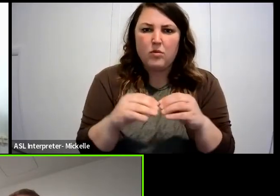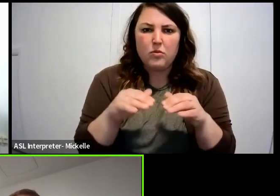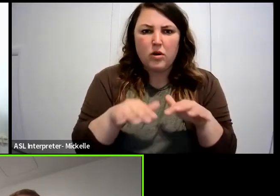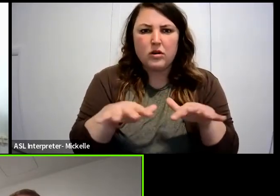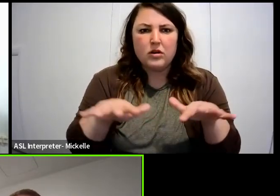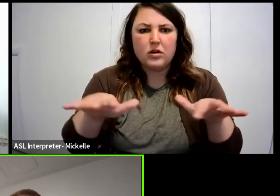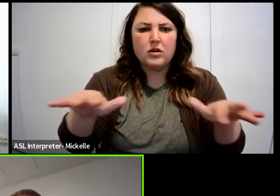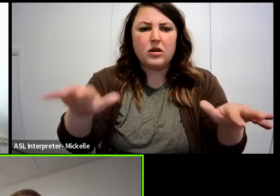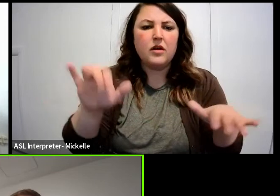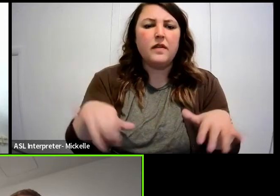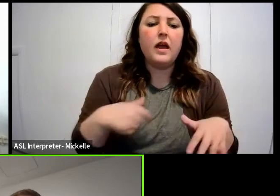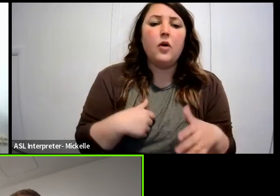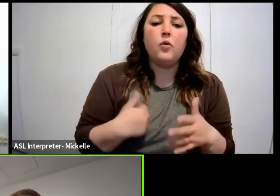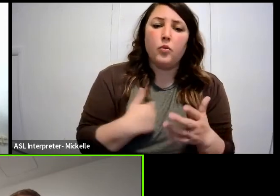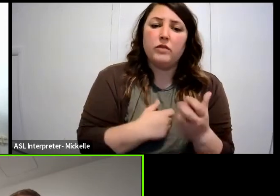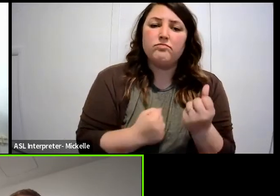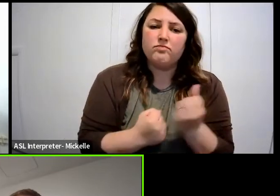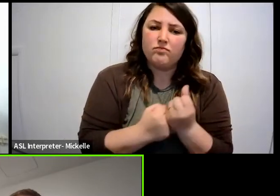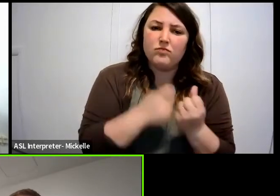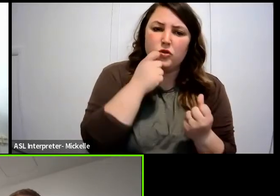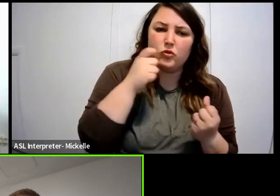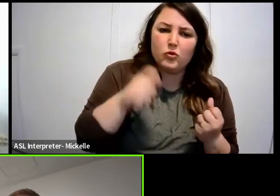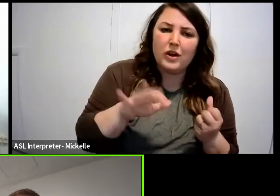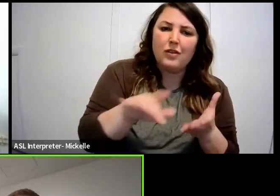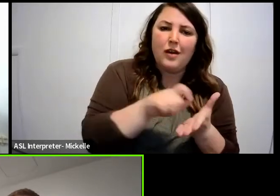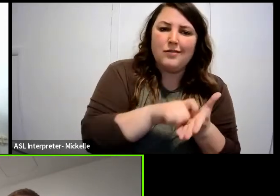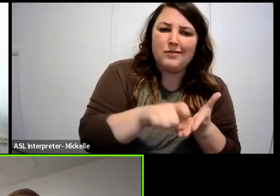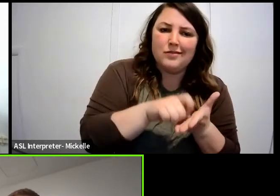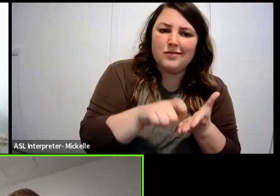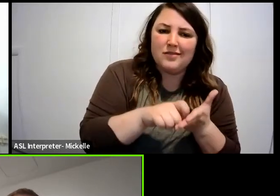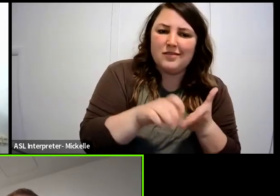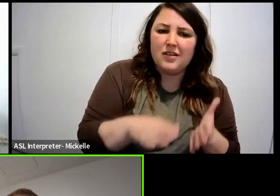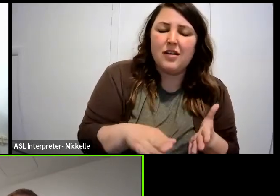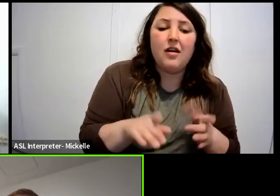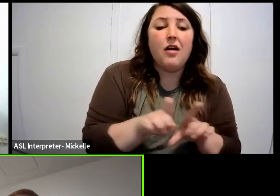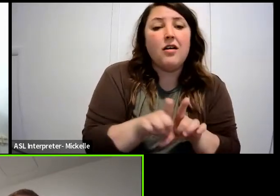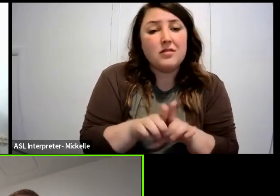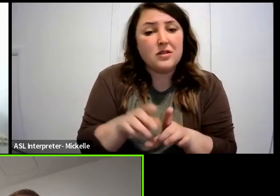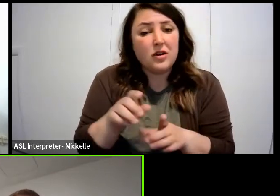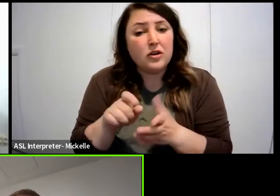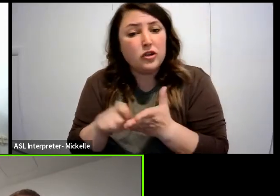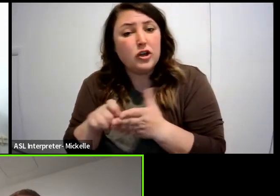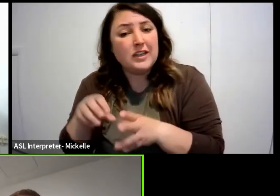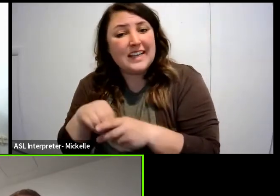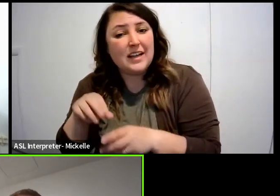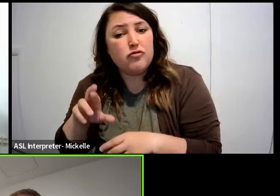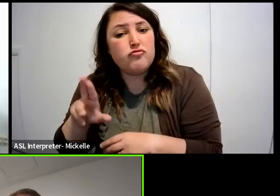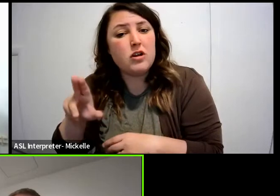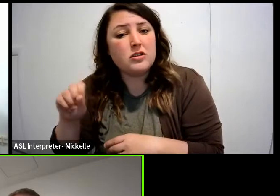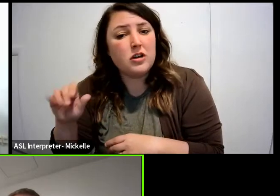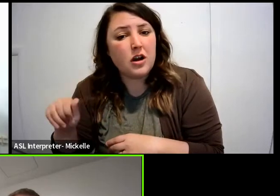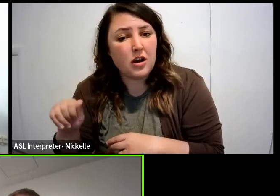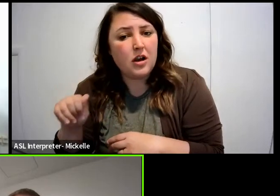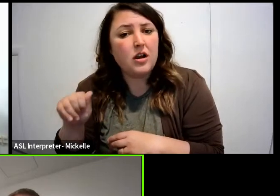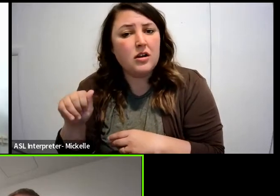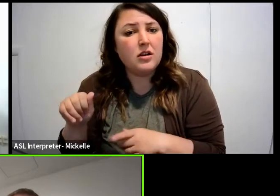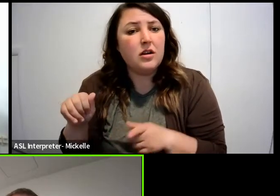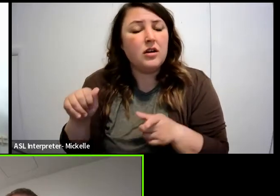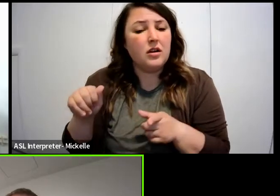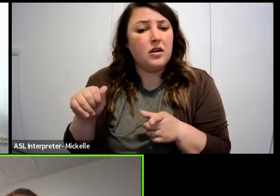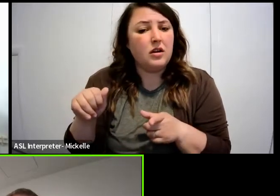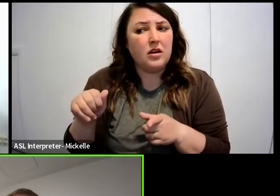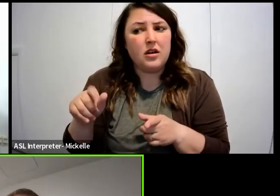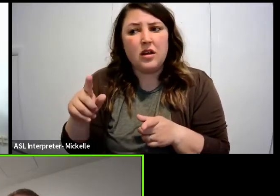Ukraine, risking their lives to report on the war, but also with journalists in Russia, suffering from an unprecedented wave